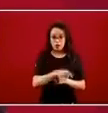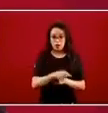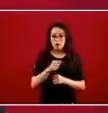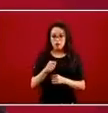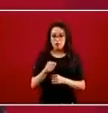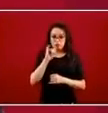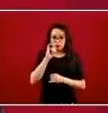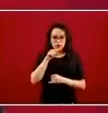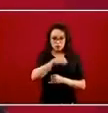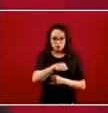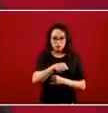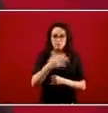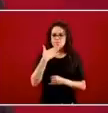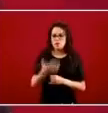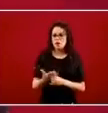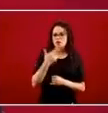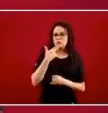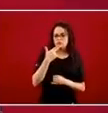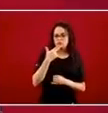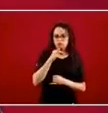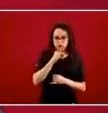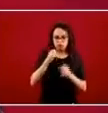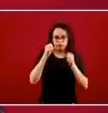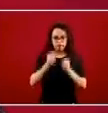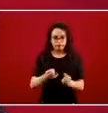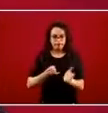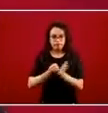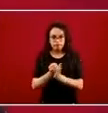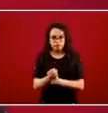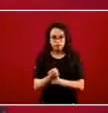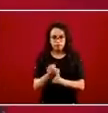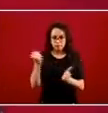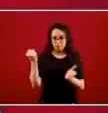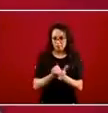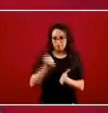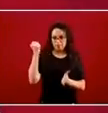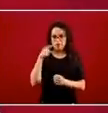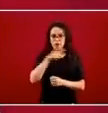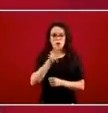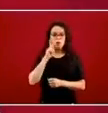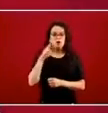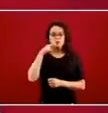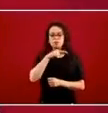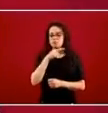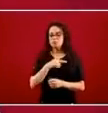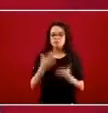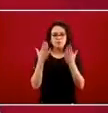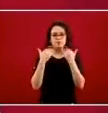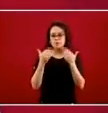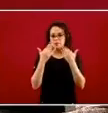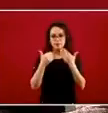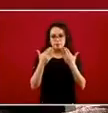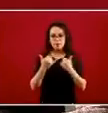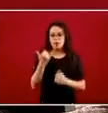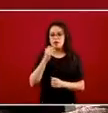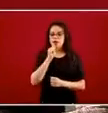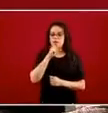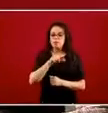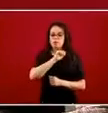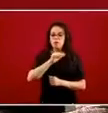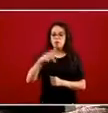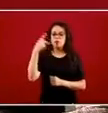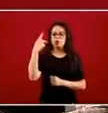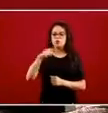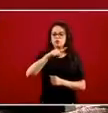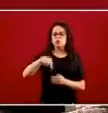not recognized any fast test as a useful test for this epidemic.